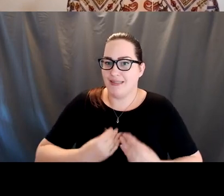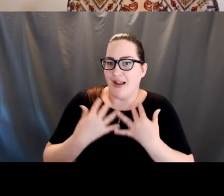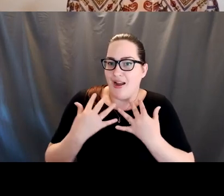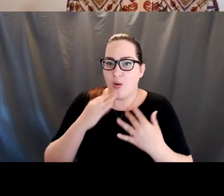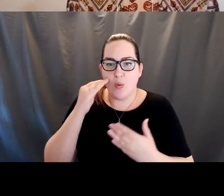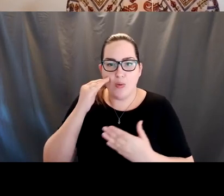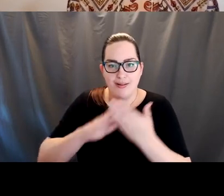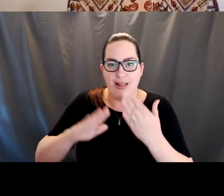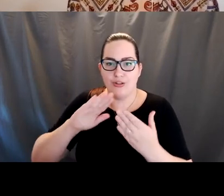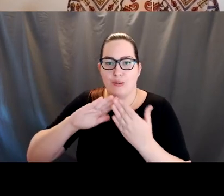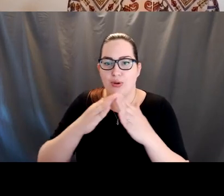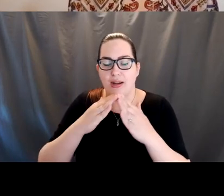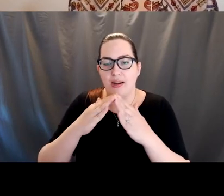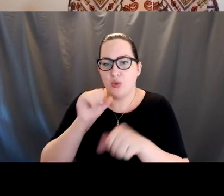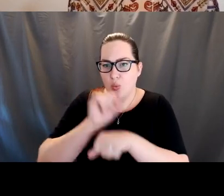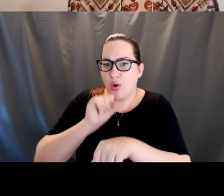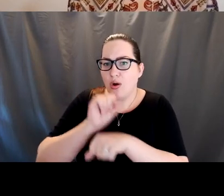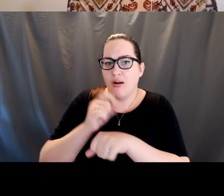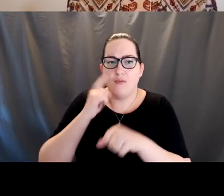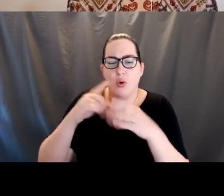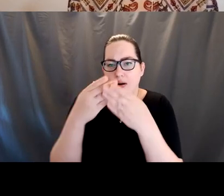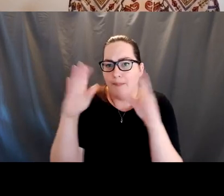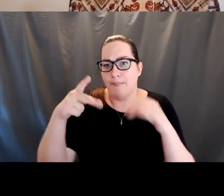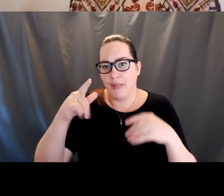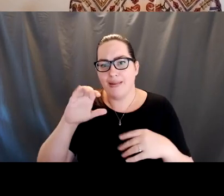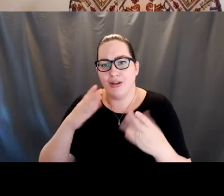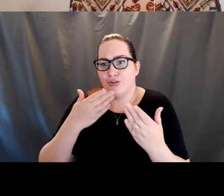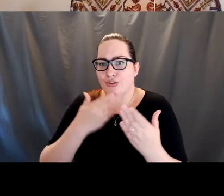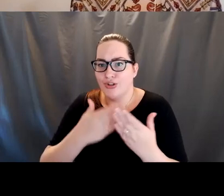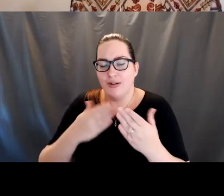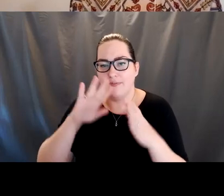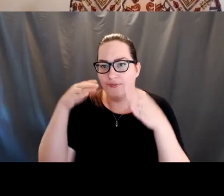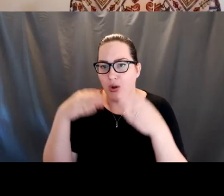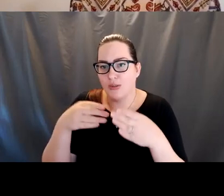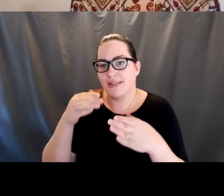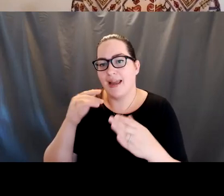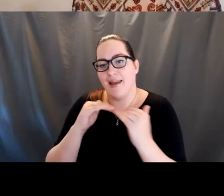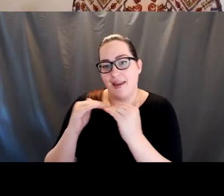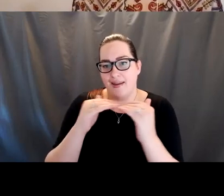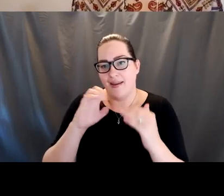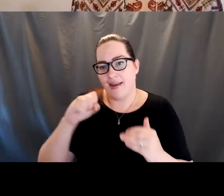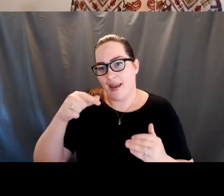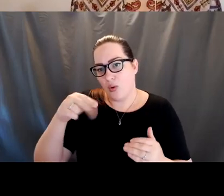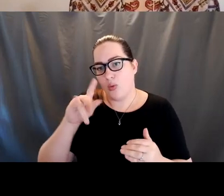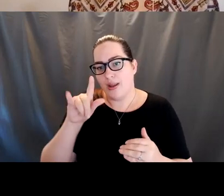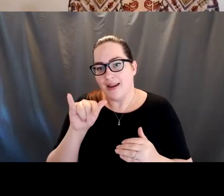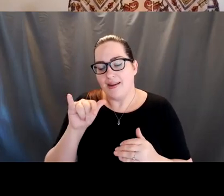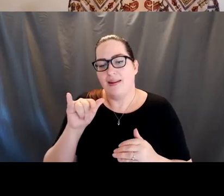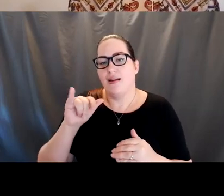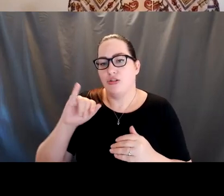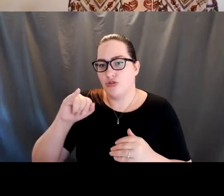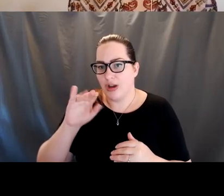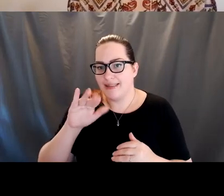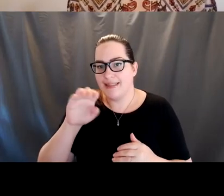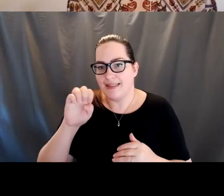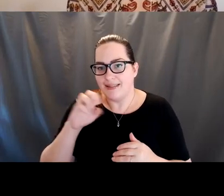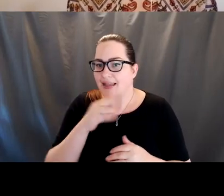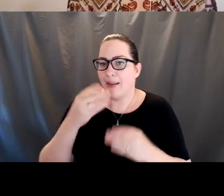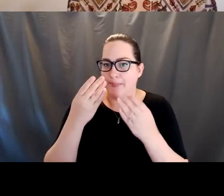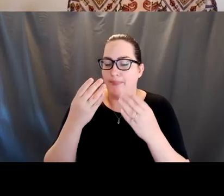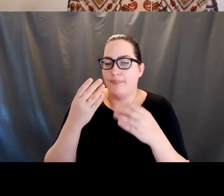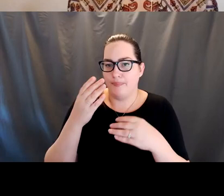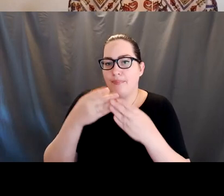through programming focused on access, equity, inclusion, justice, and service. The Lytton Center explores challenges